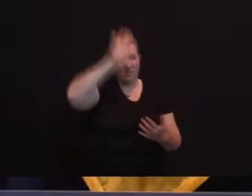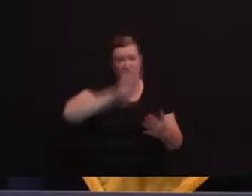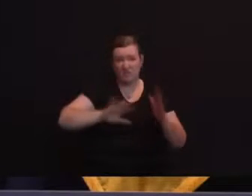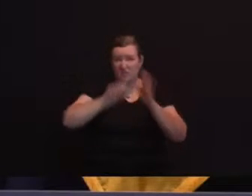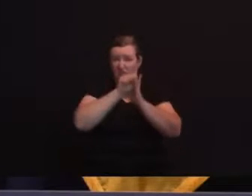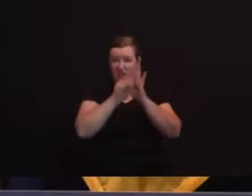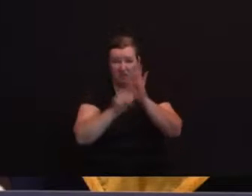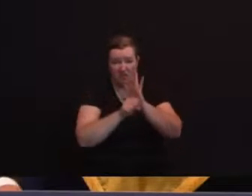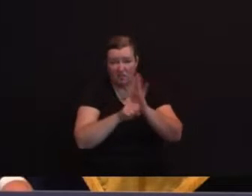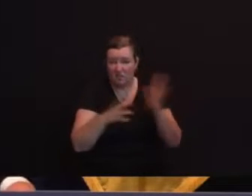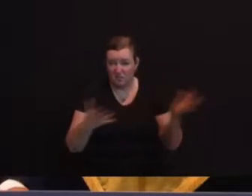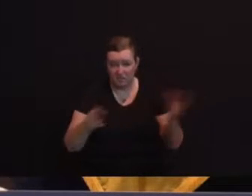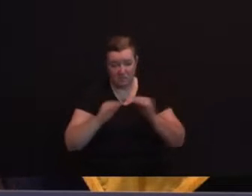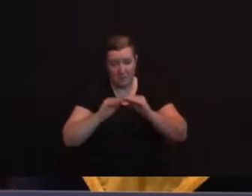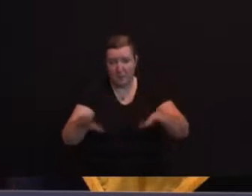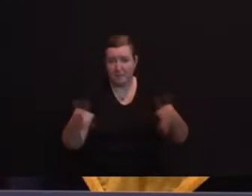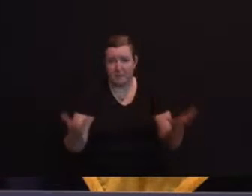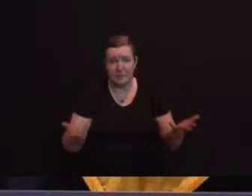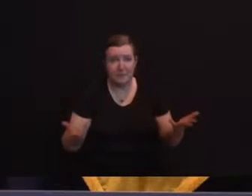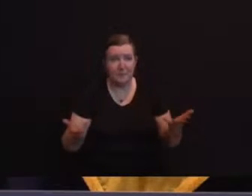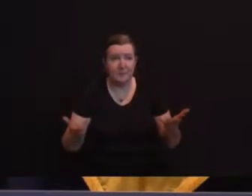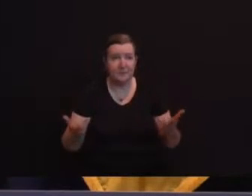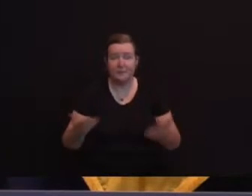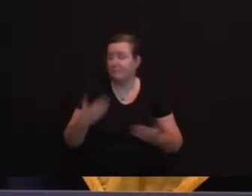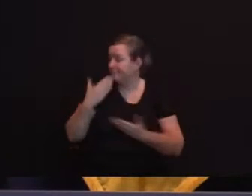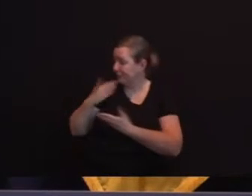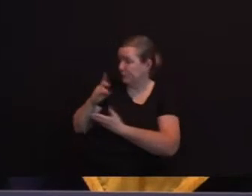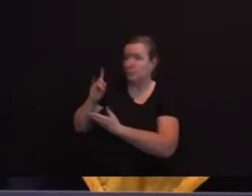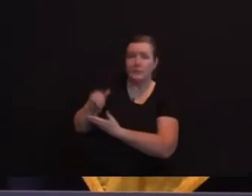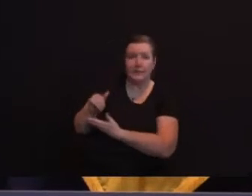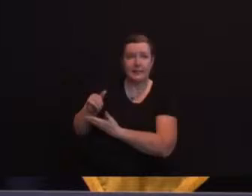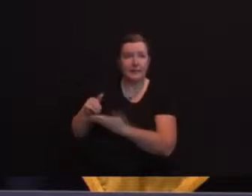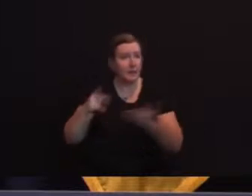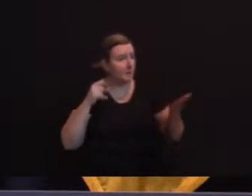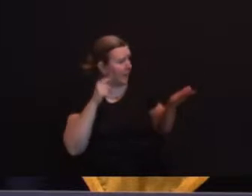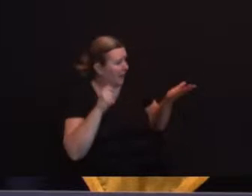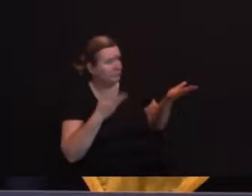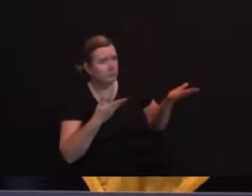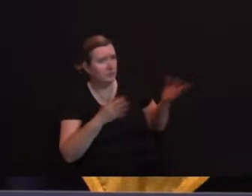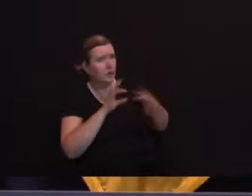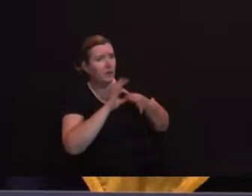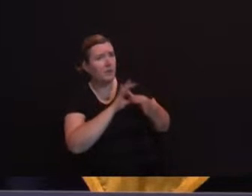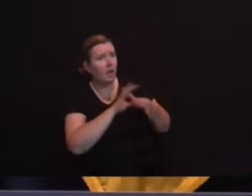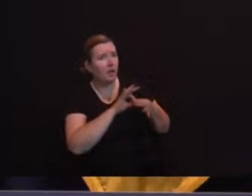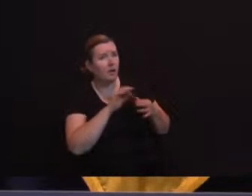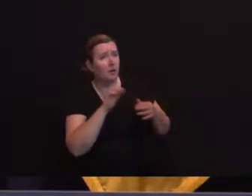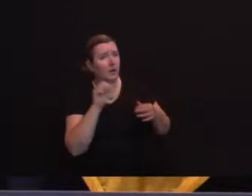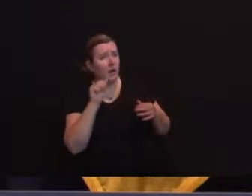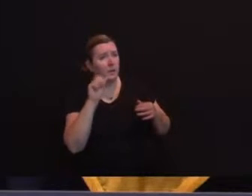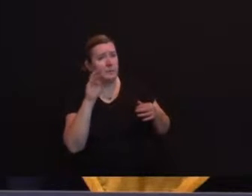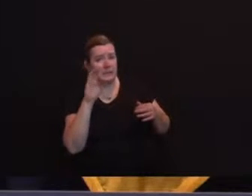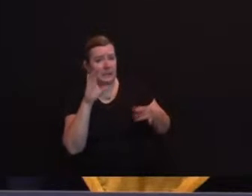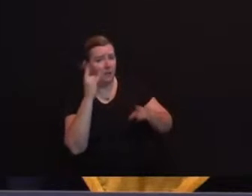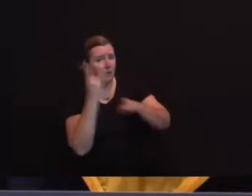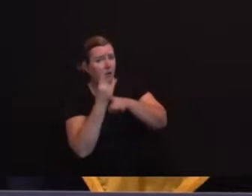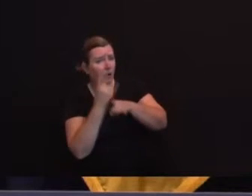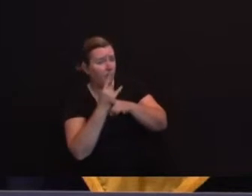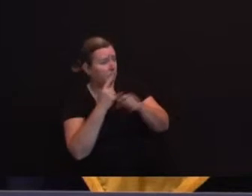as always. Pat, any more color on the ABC piece or compliance